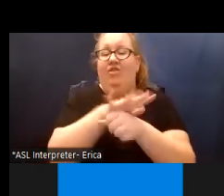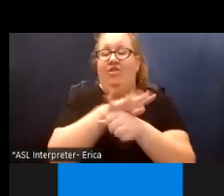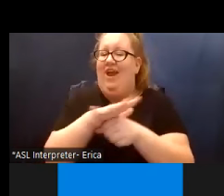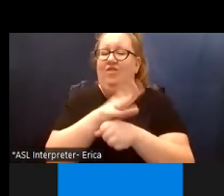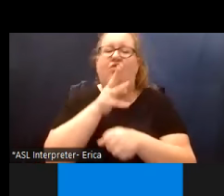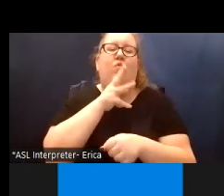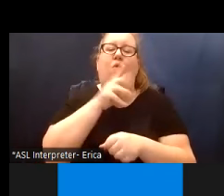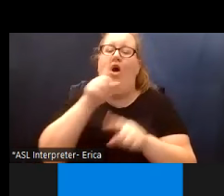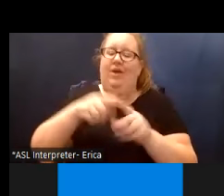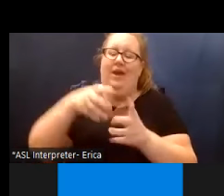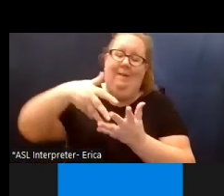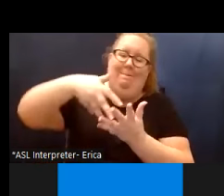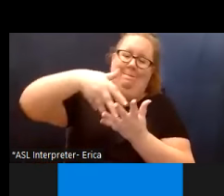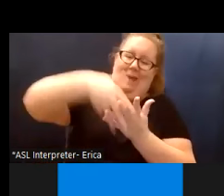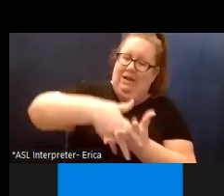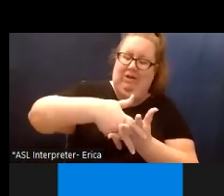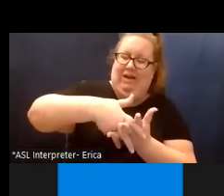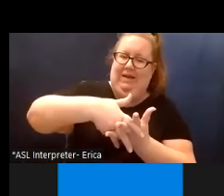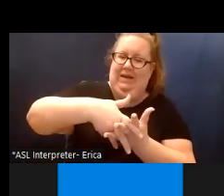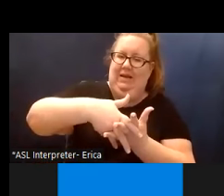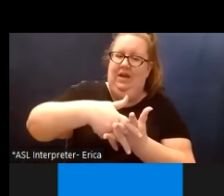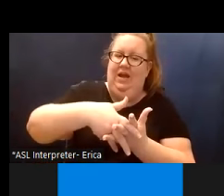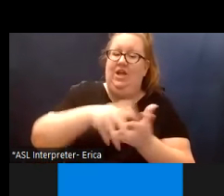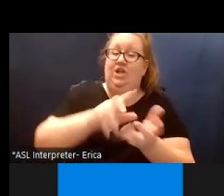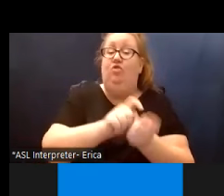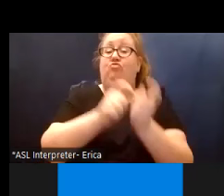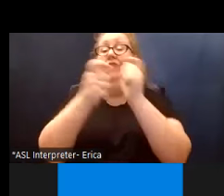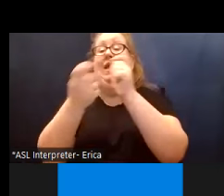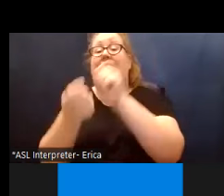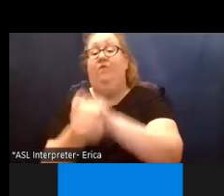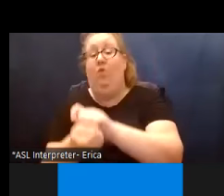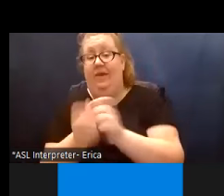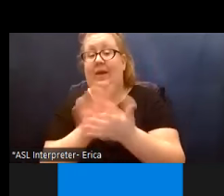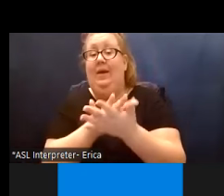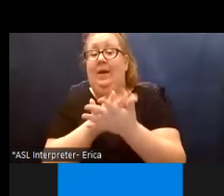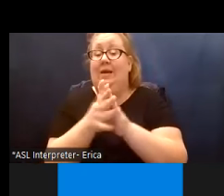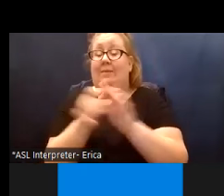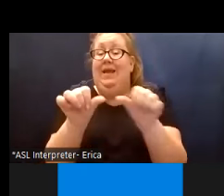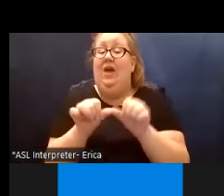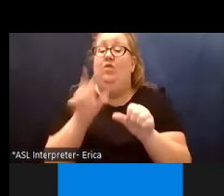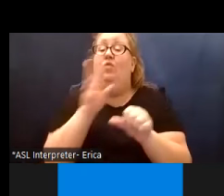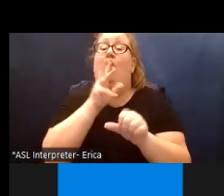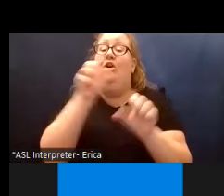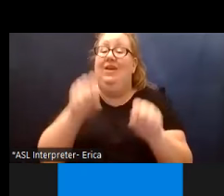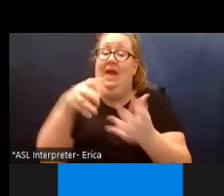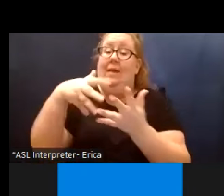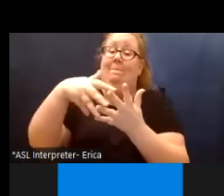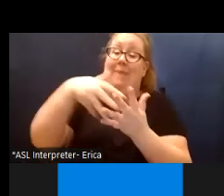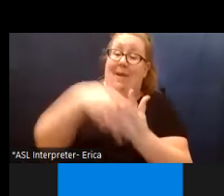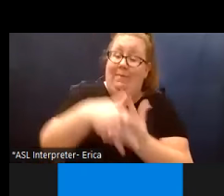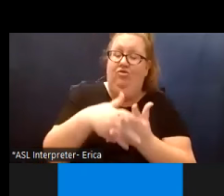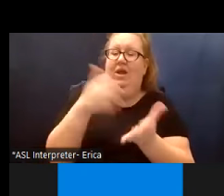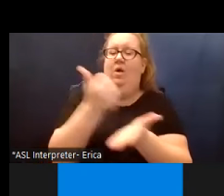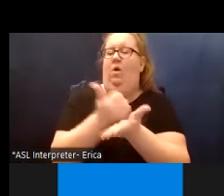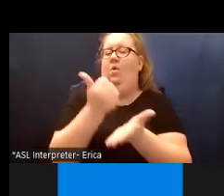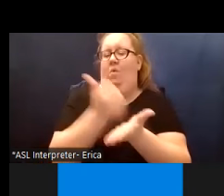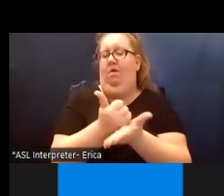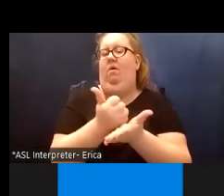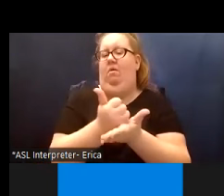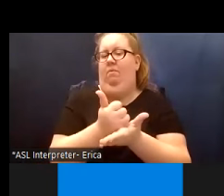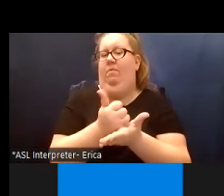penetrate. So transforming a lot of these to permeable spaces will help absorb the water locally and take that out of the